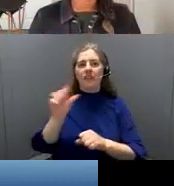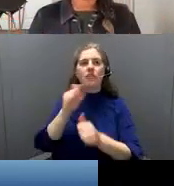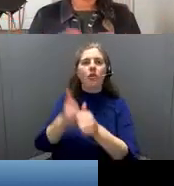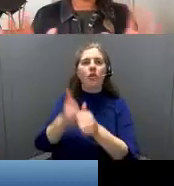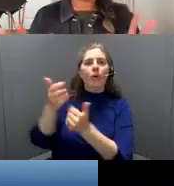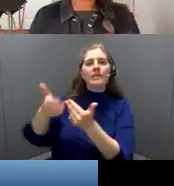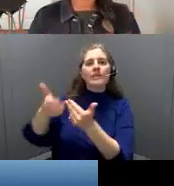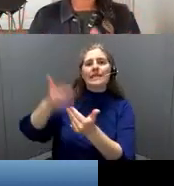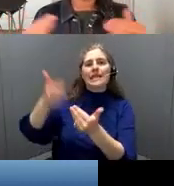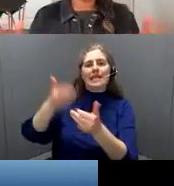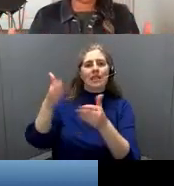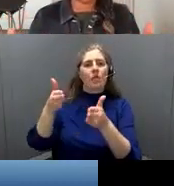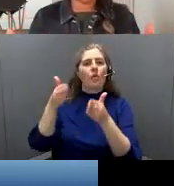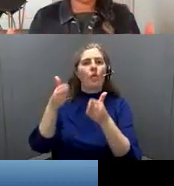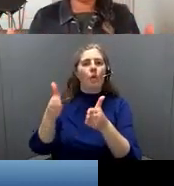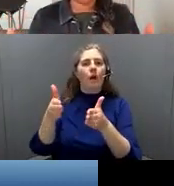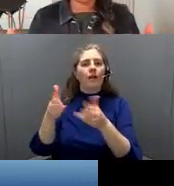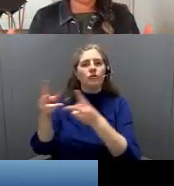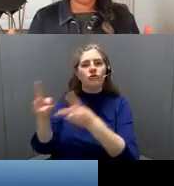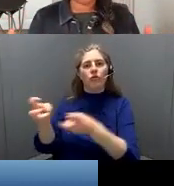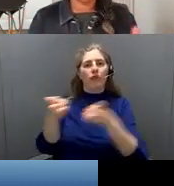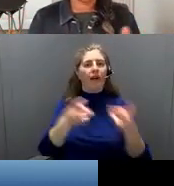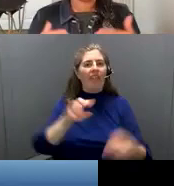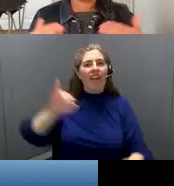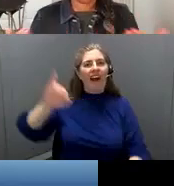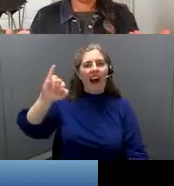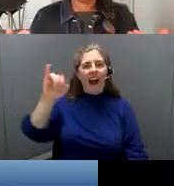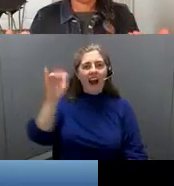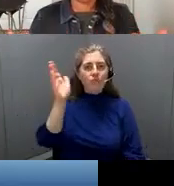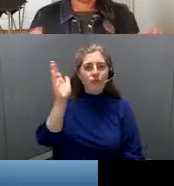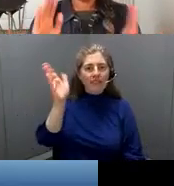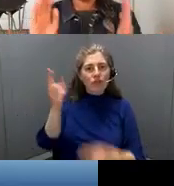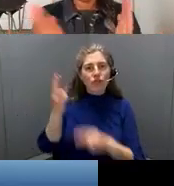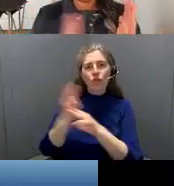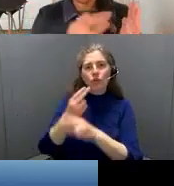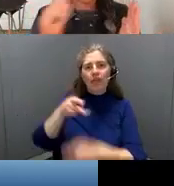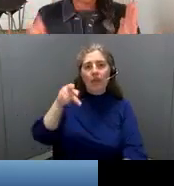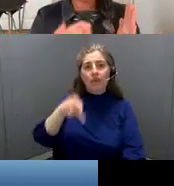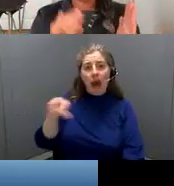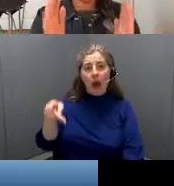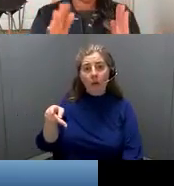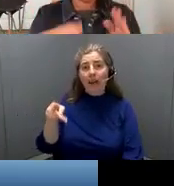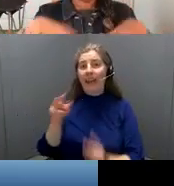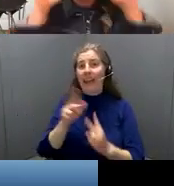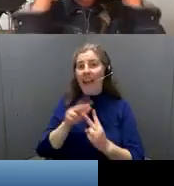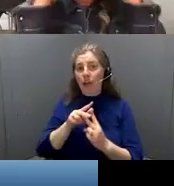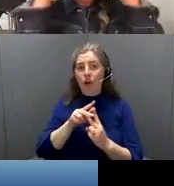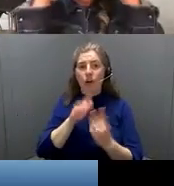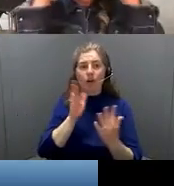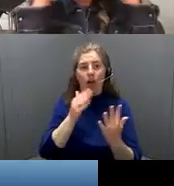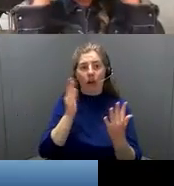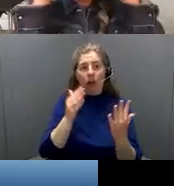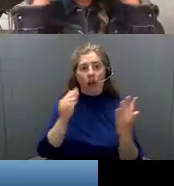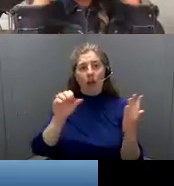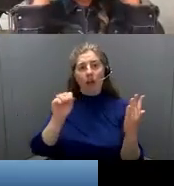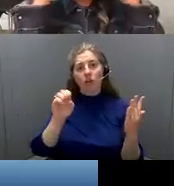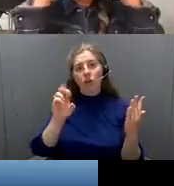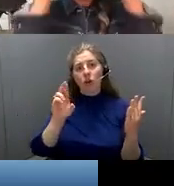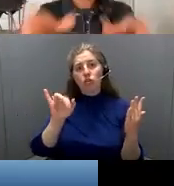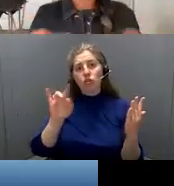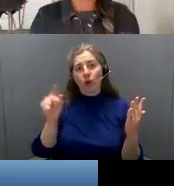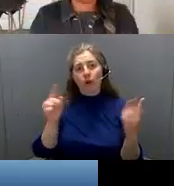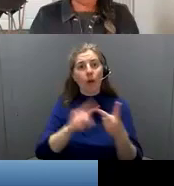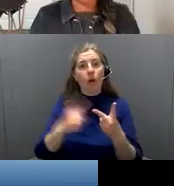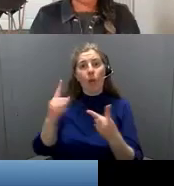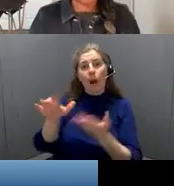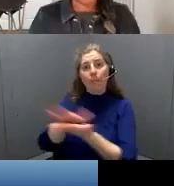easiest way to do the iPresentation with the PowerPoint, either scrolling or just a PDF piece of paper that's